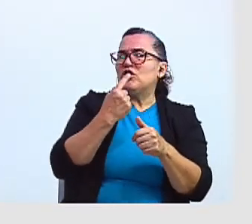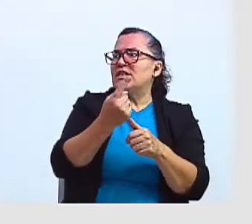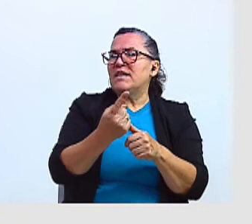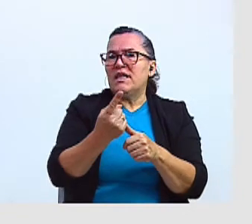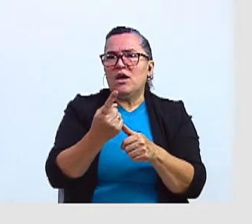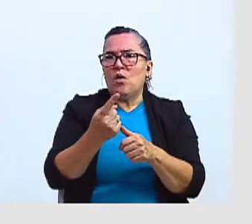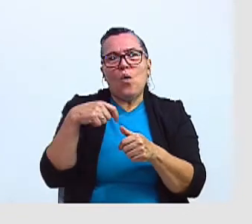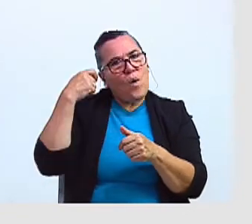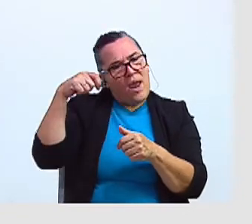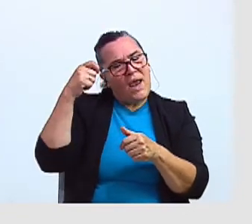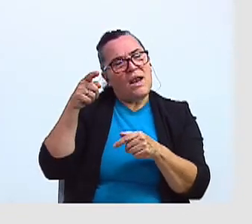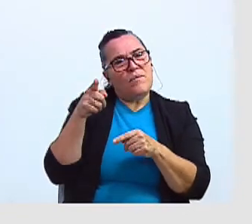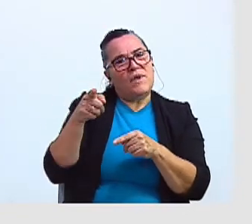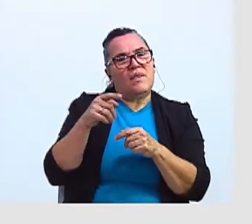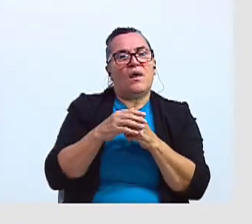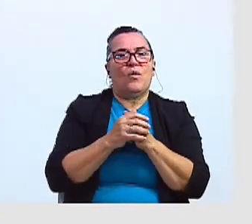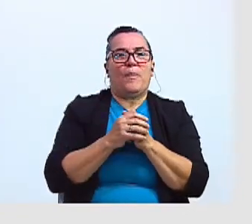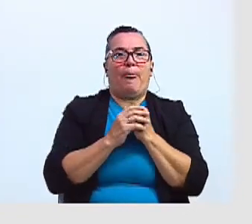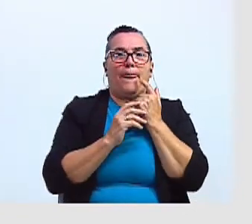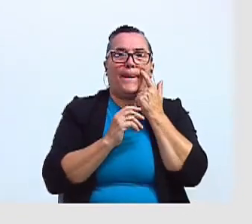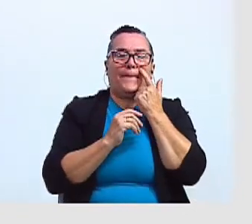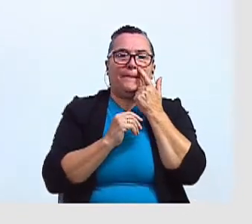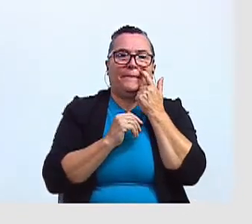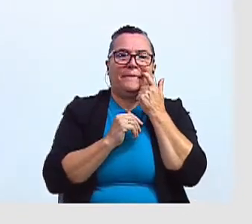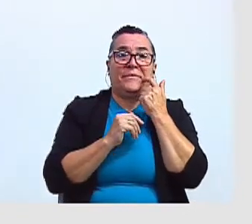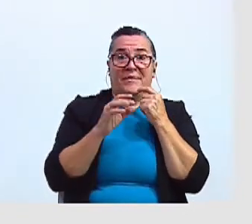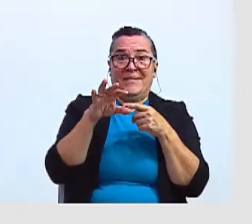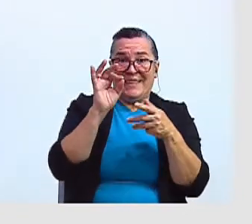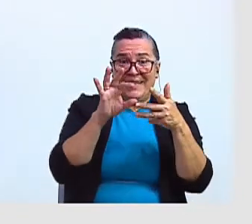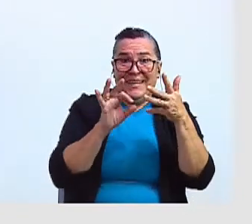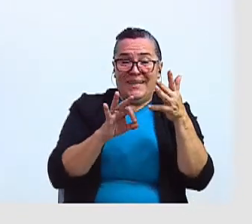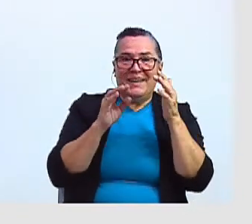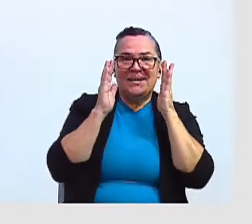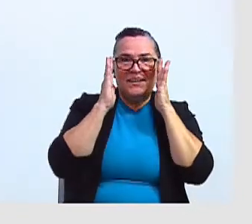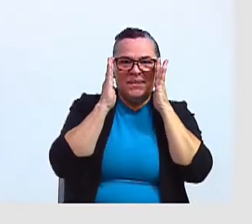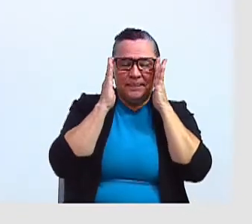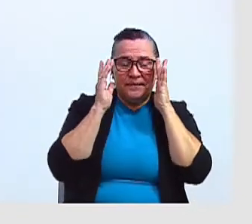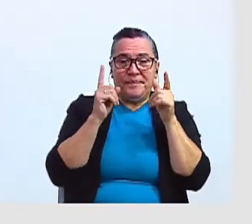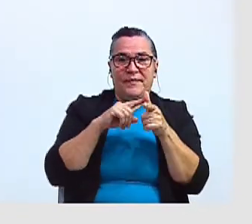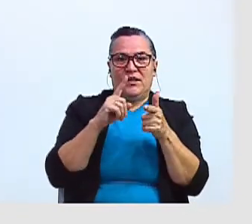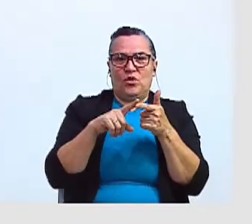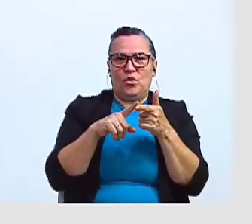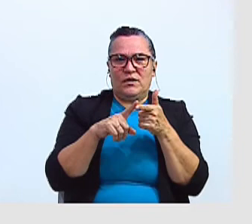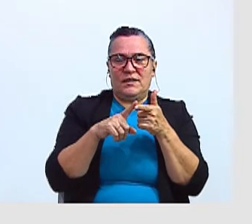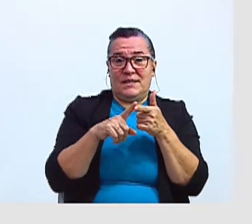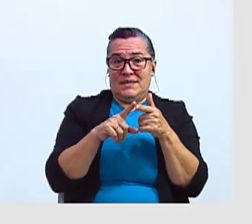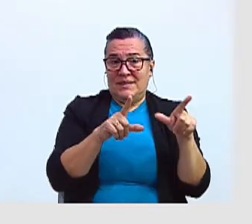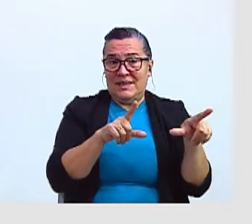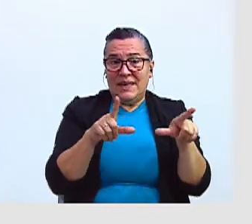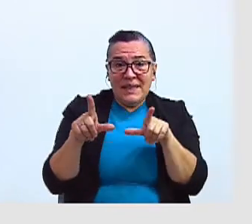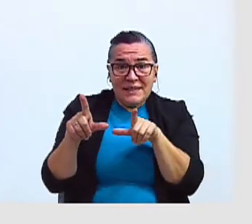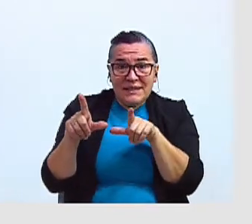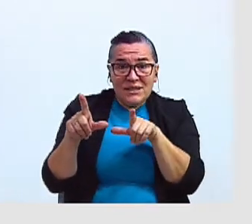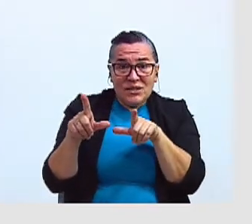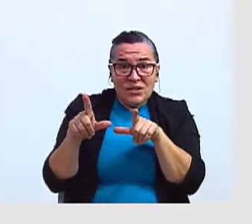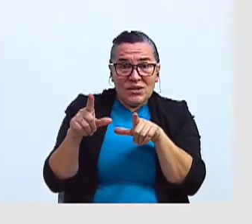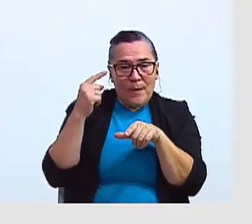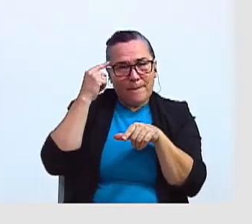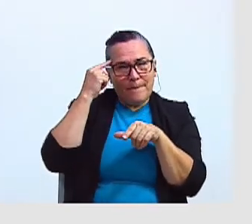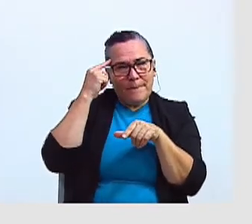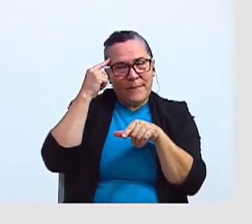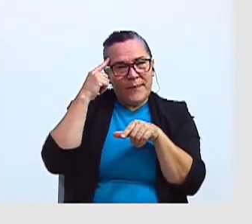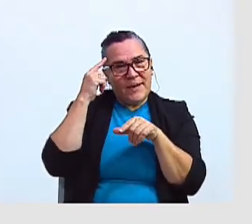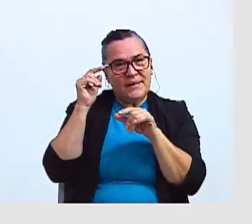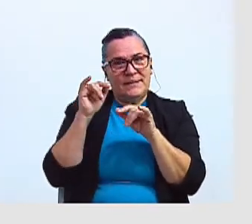in the video? Okay, so ready? Did you think about